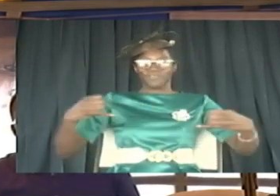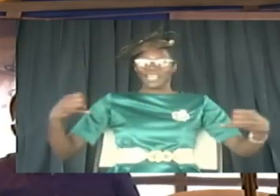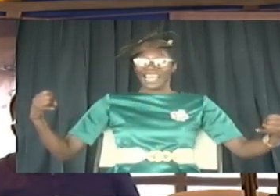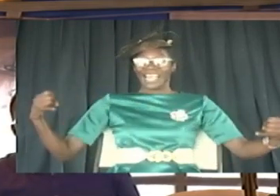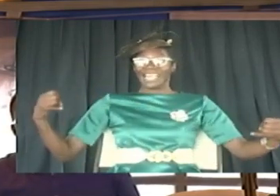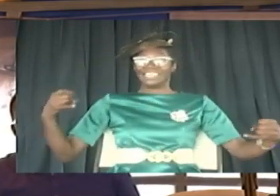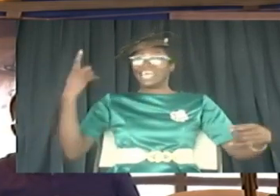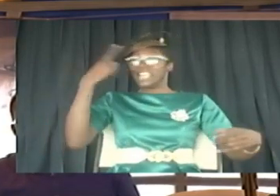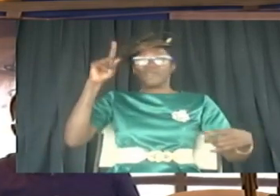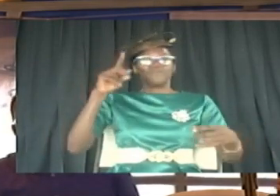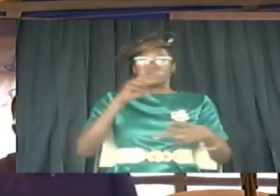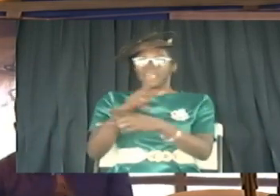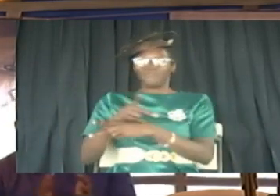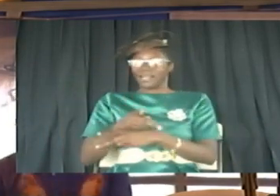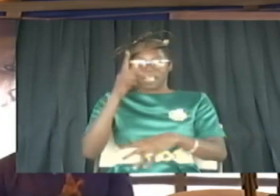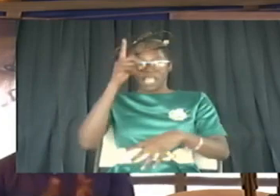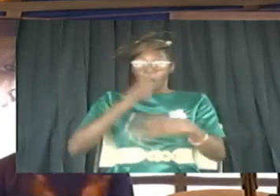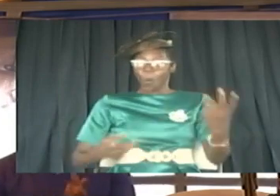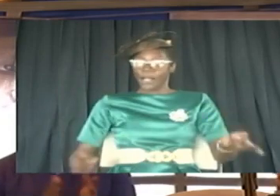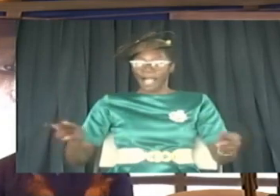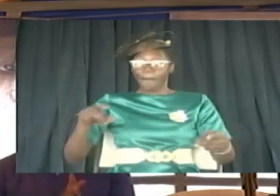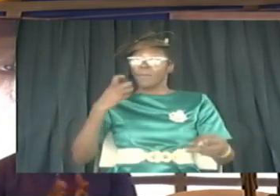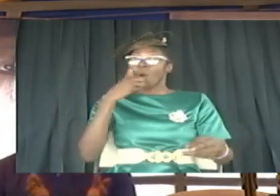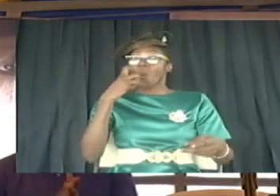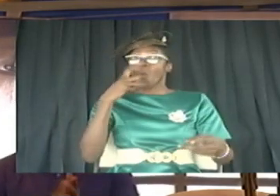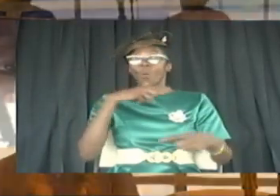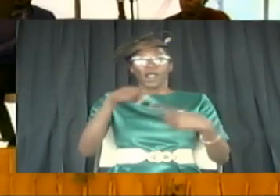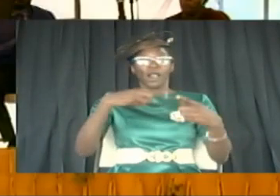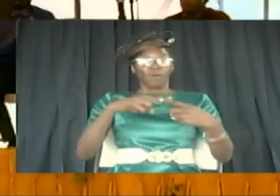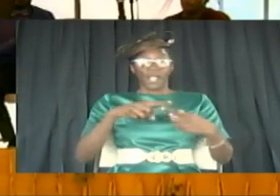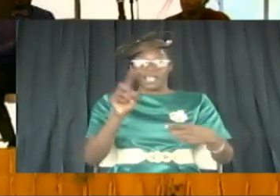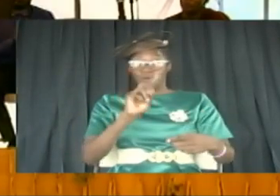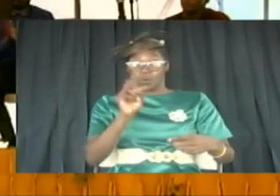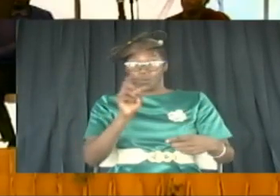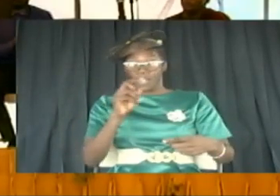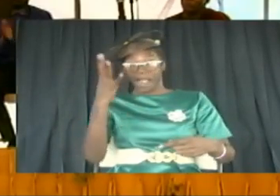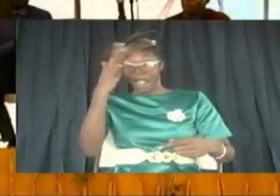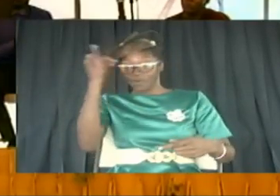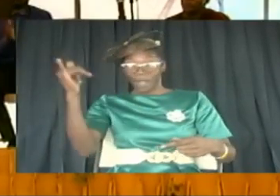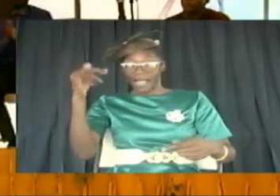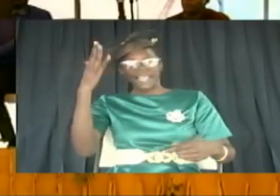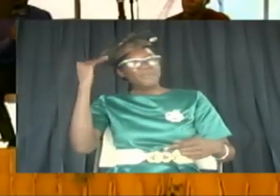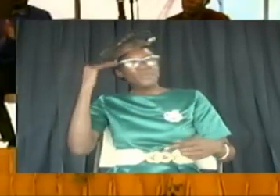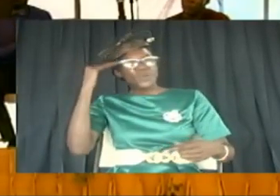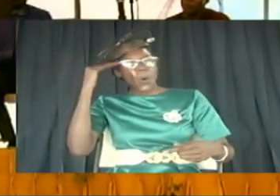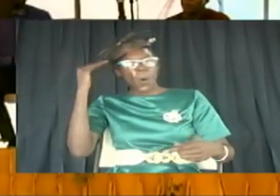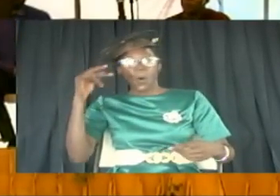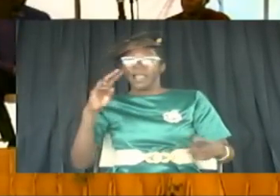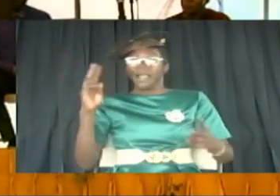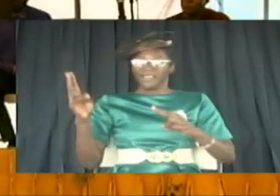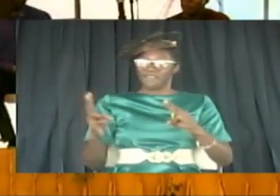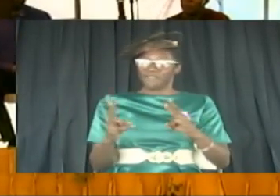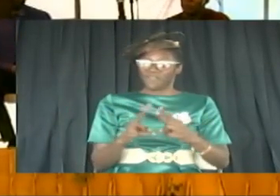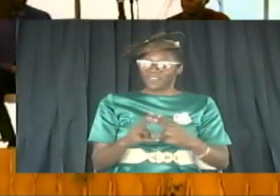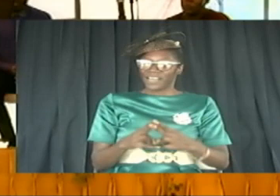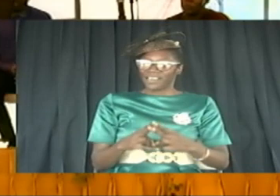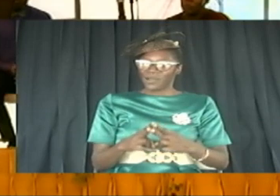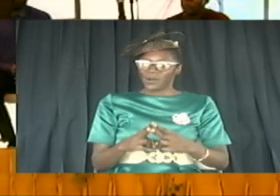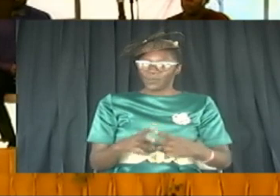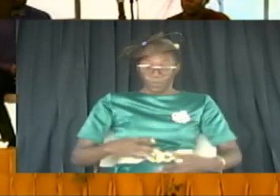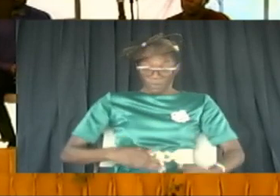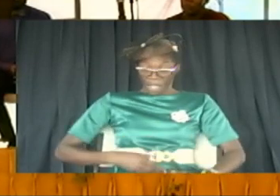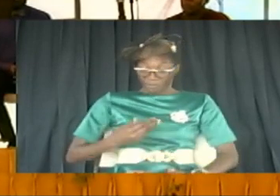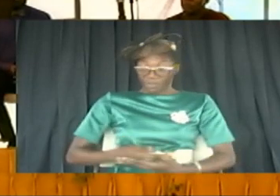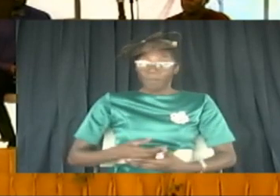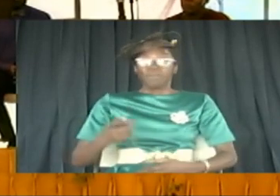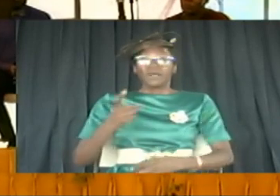was happening, who, where, when, and why. He knew the value of the birthright. He knew the value of the